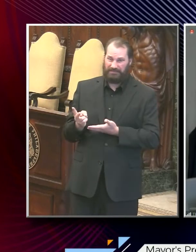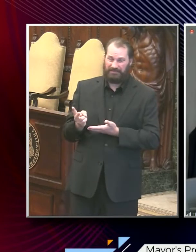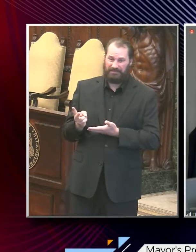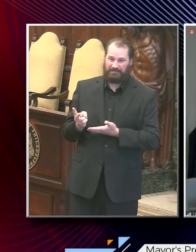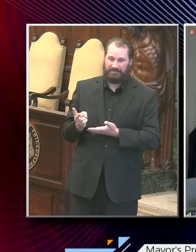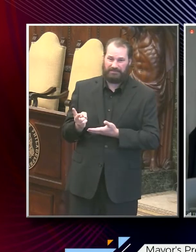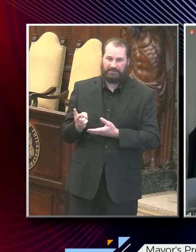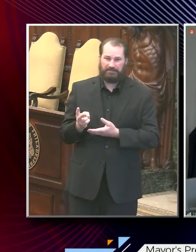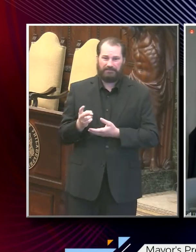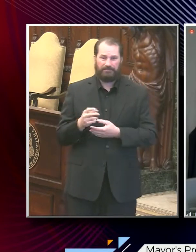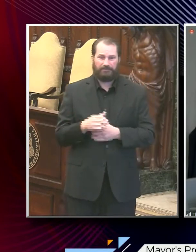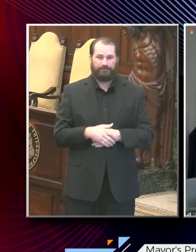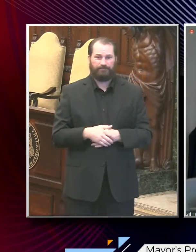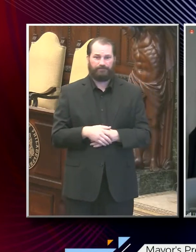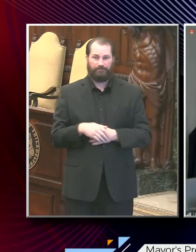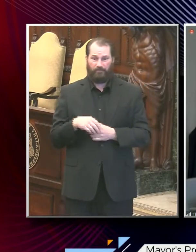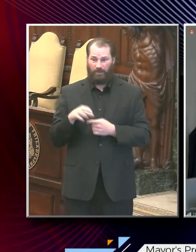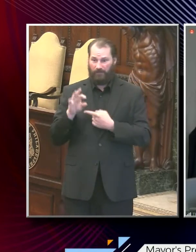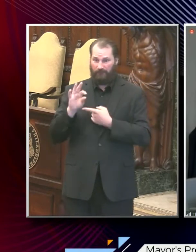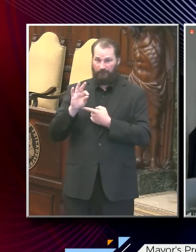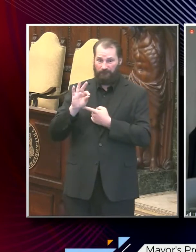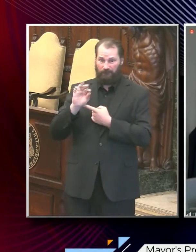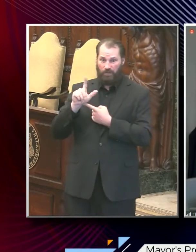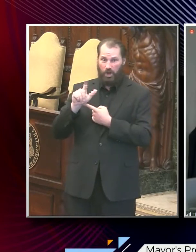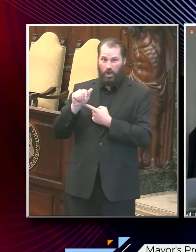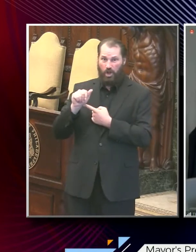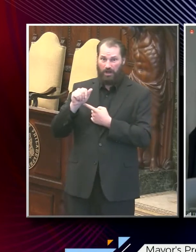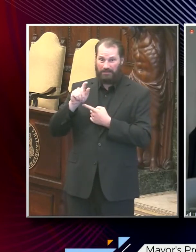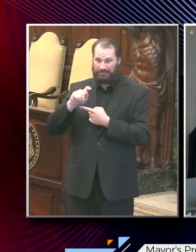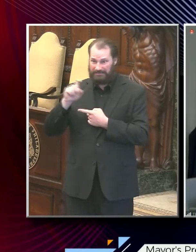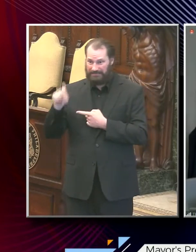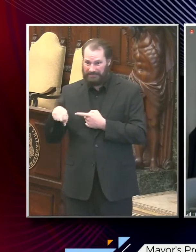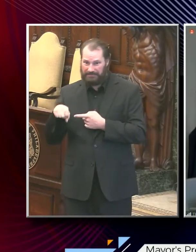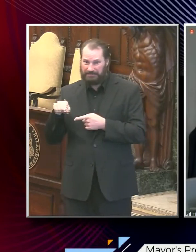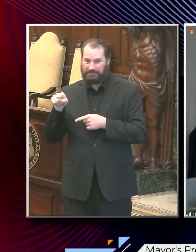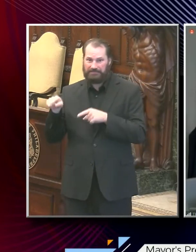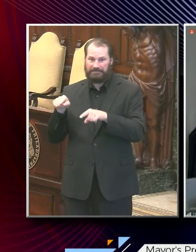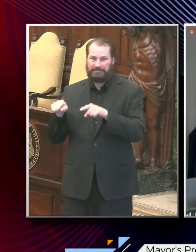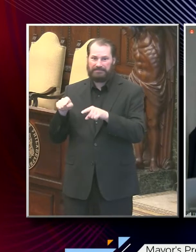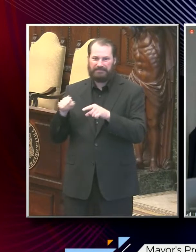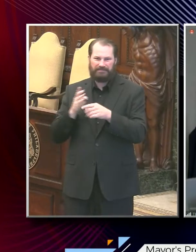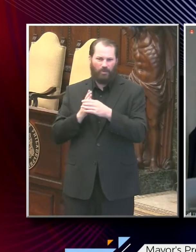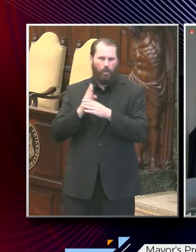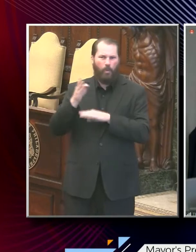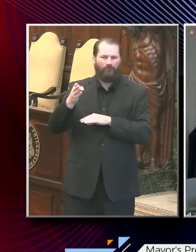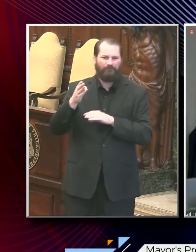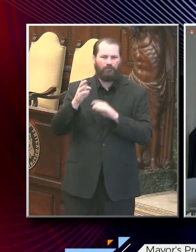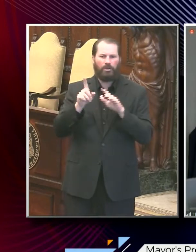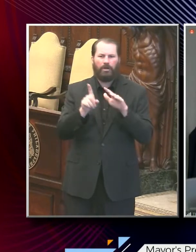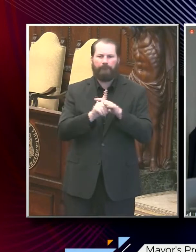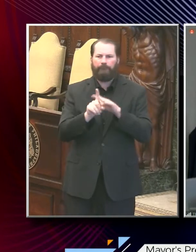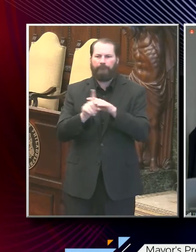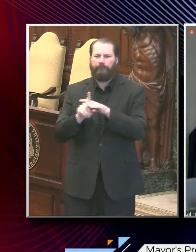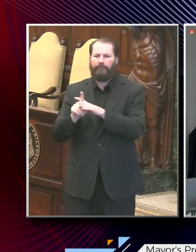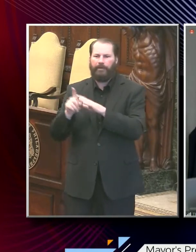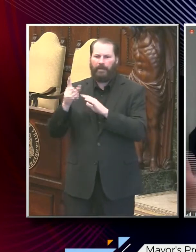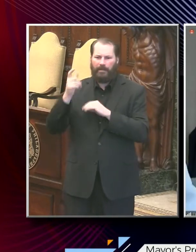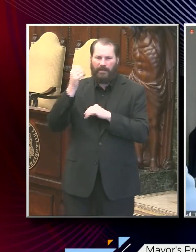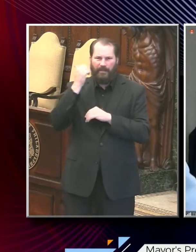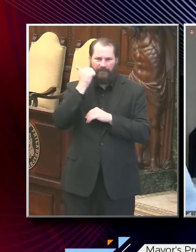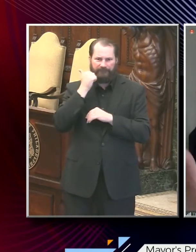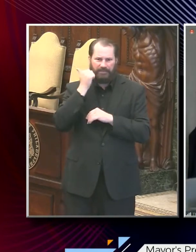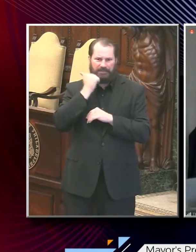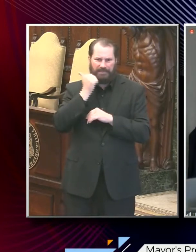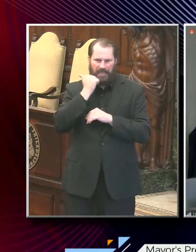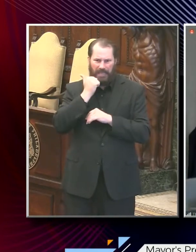examples of Florida and Texas, after having an initial peak of about 1,000 cases per day in April, they had a fall. Now they're